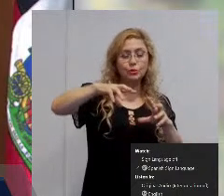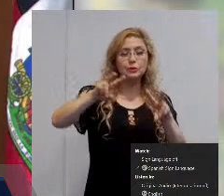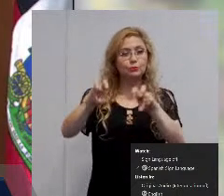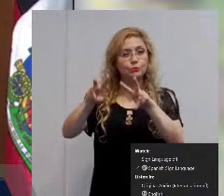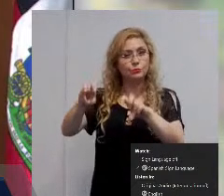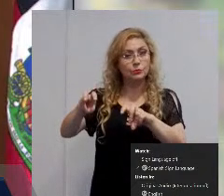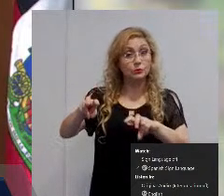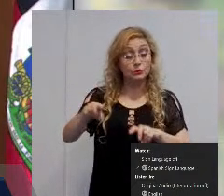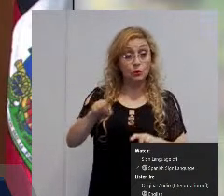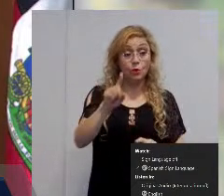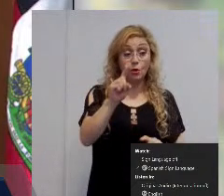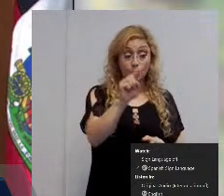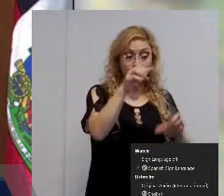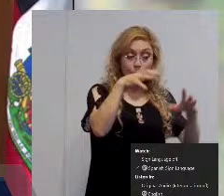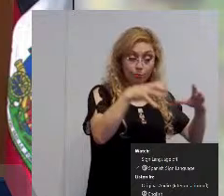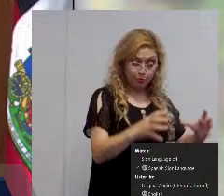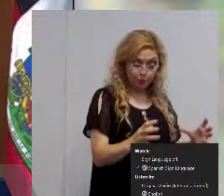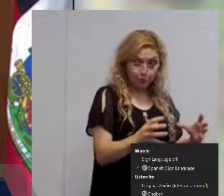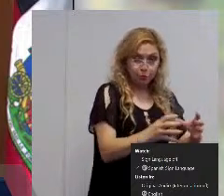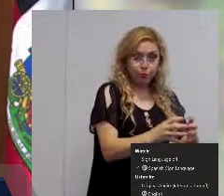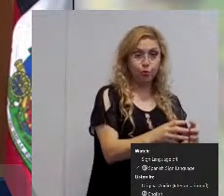We see that in the